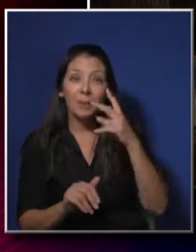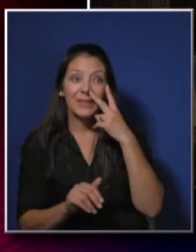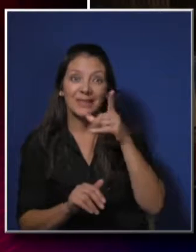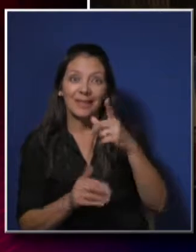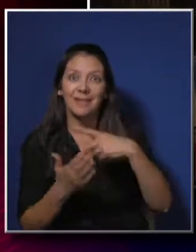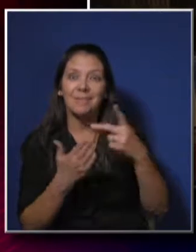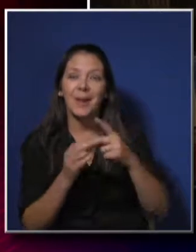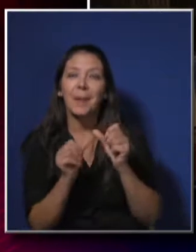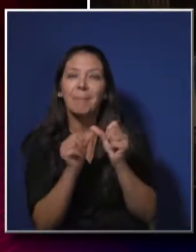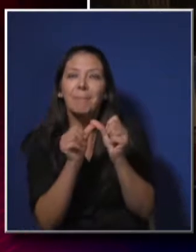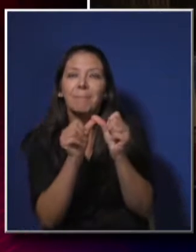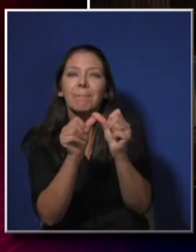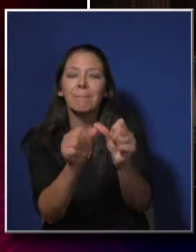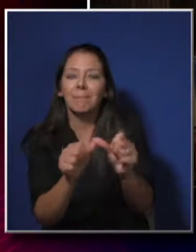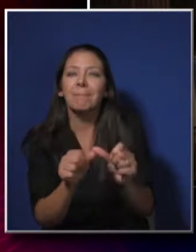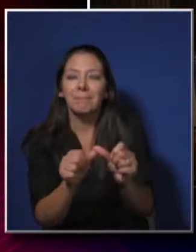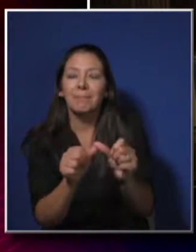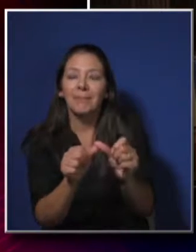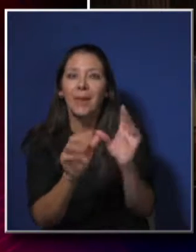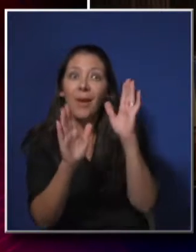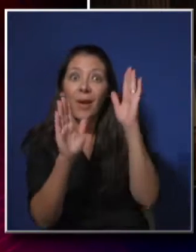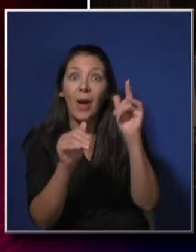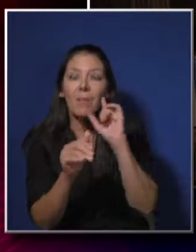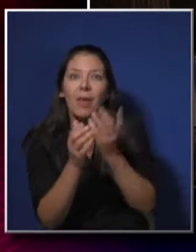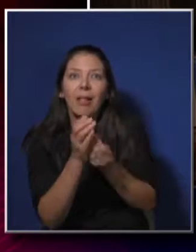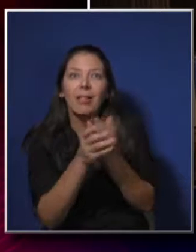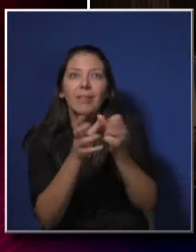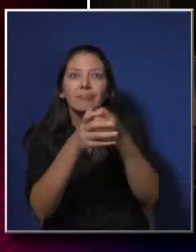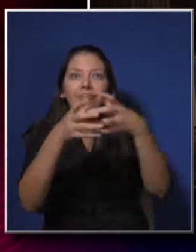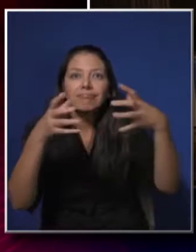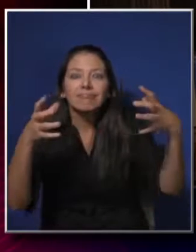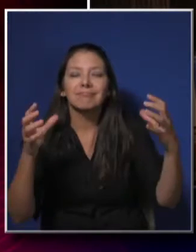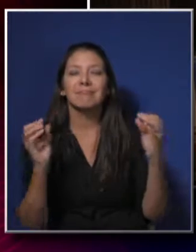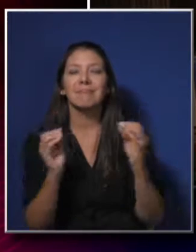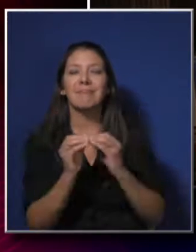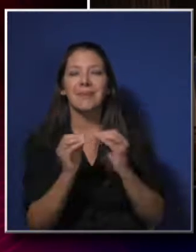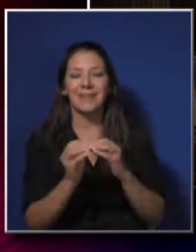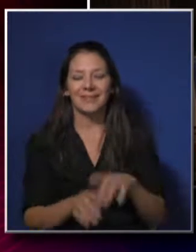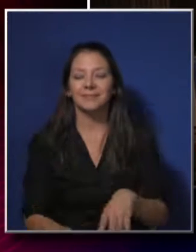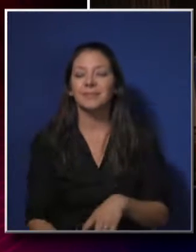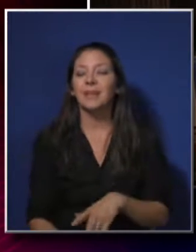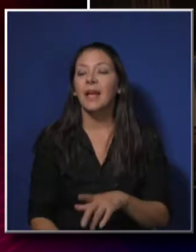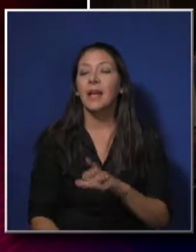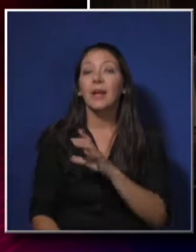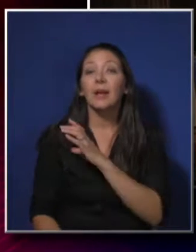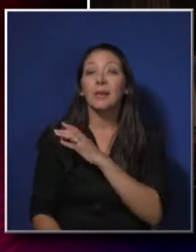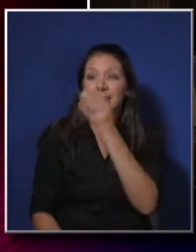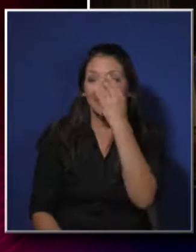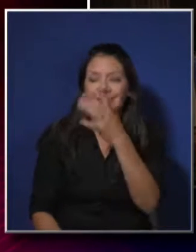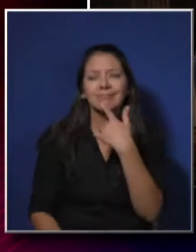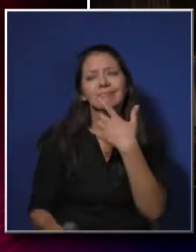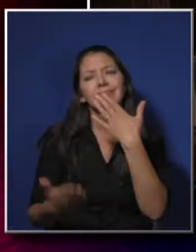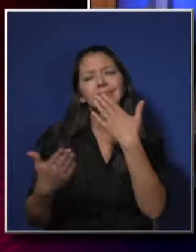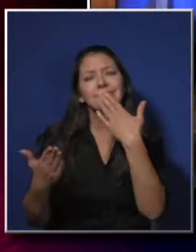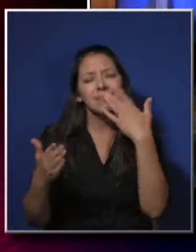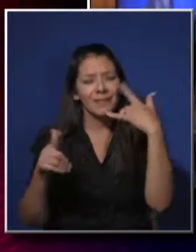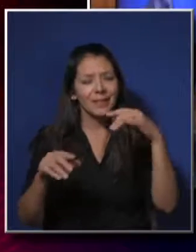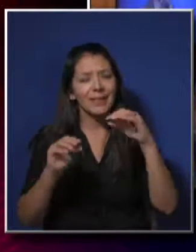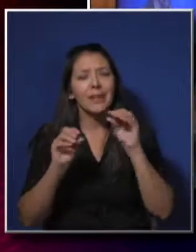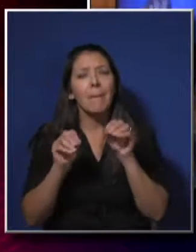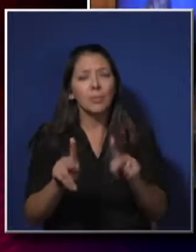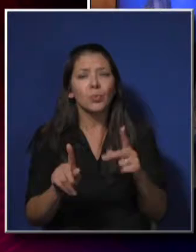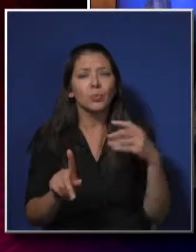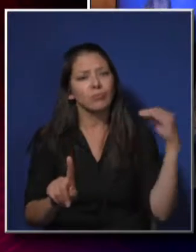continue. Hope to see it to continue to grow. And Chrissy is saying, thank you so much. Thanks for this opportunity to spotlight this